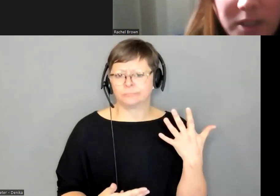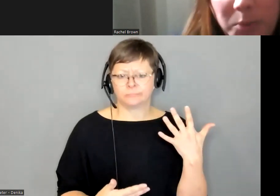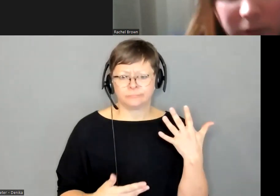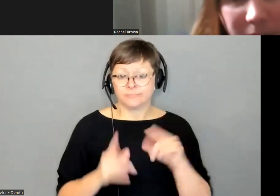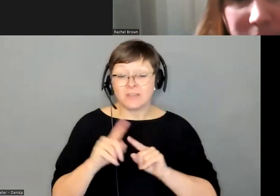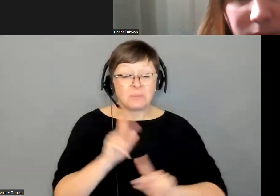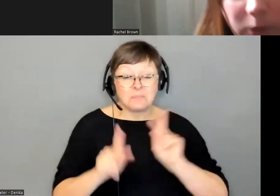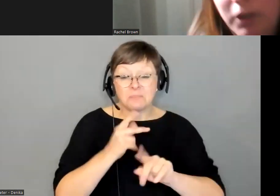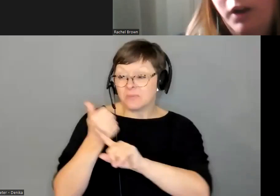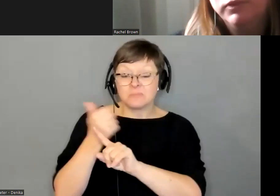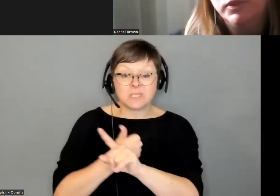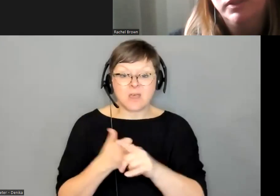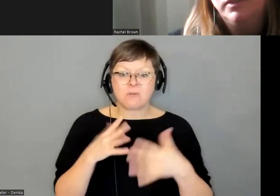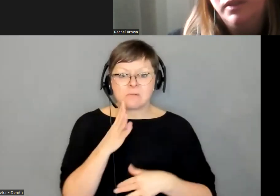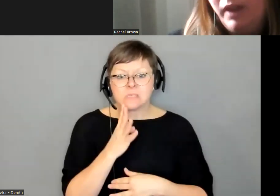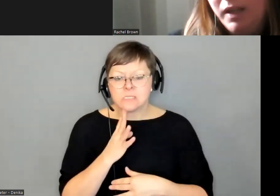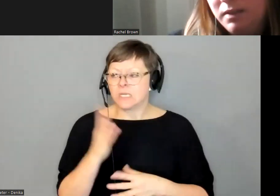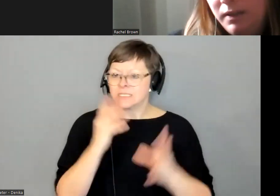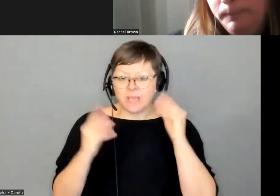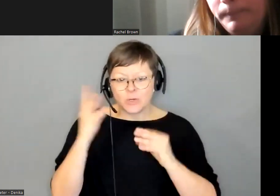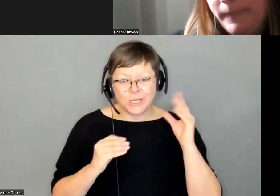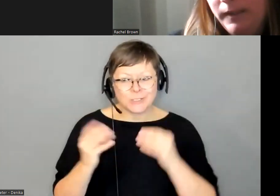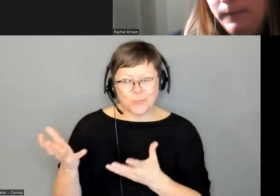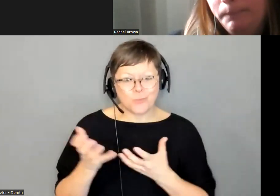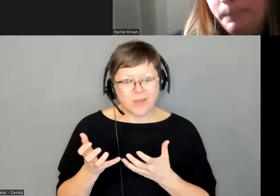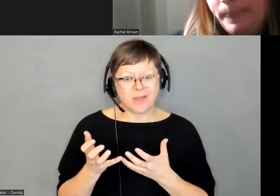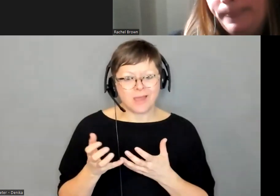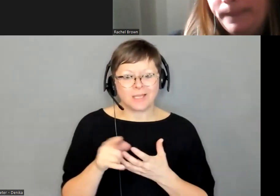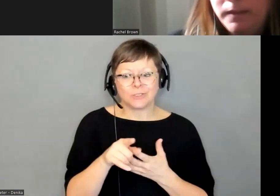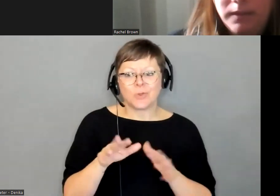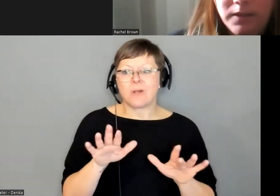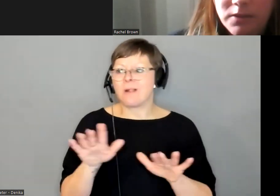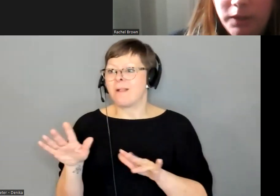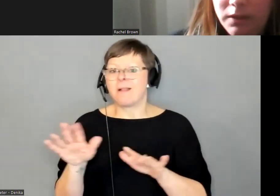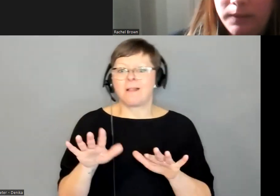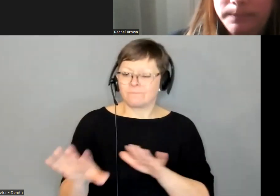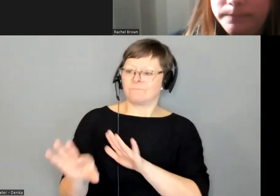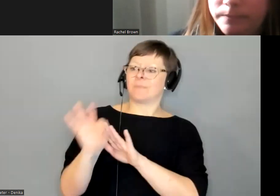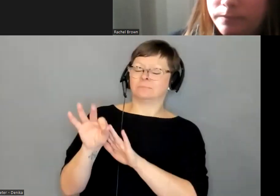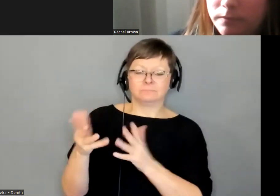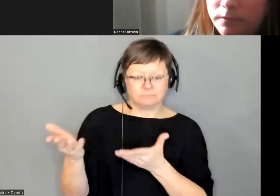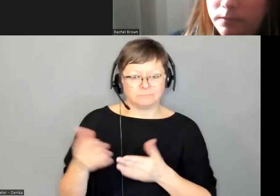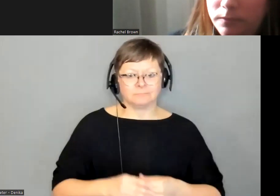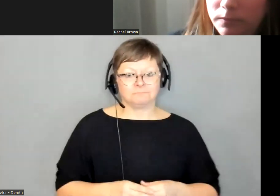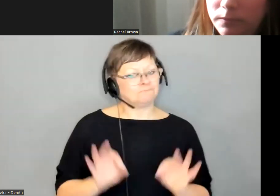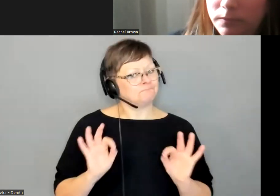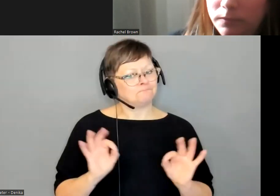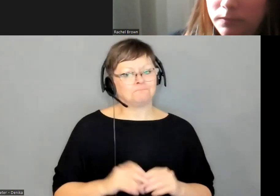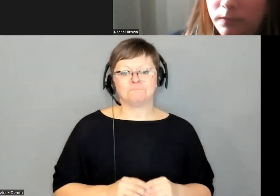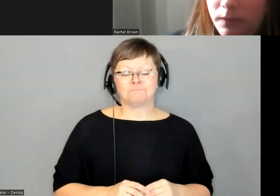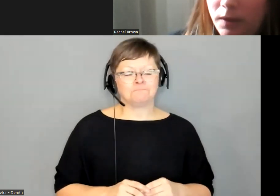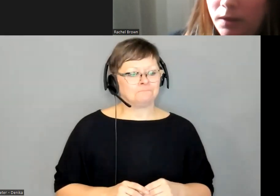want experience. If you can offer that to them, that's a great thing.